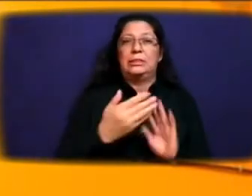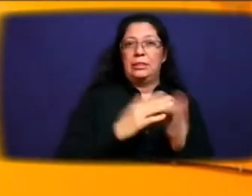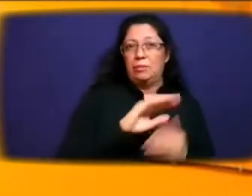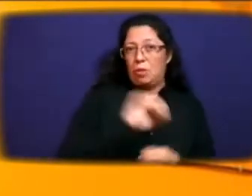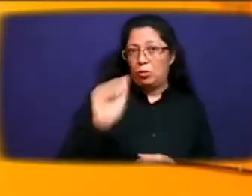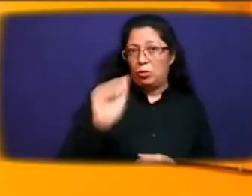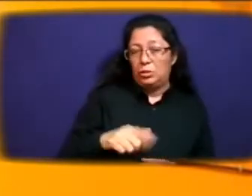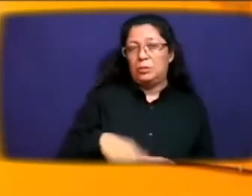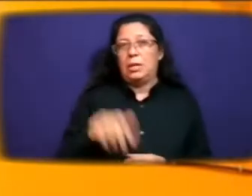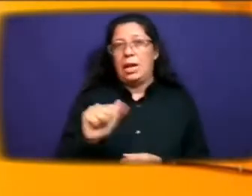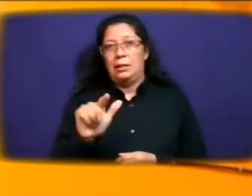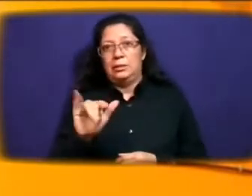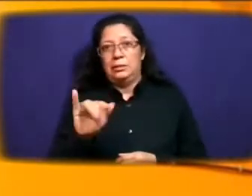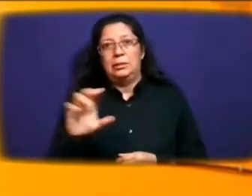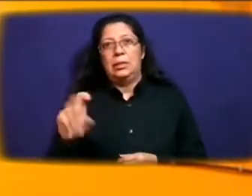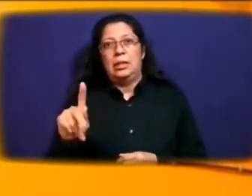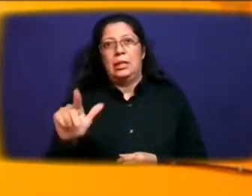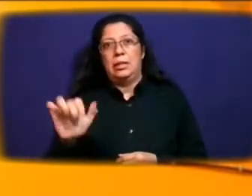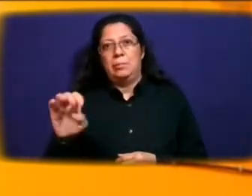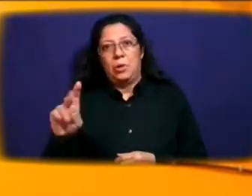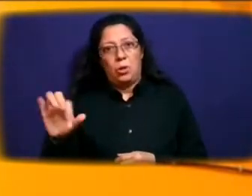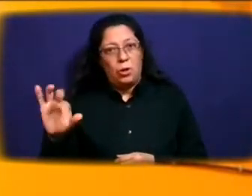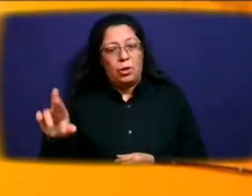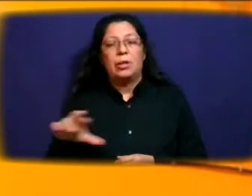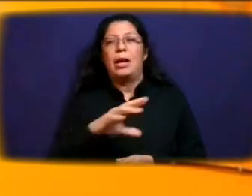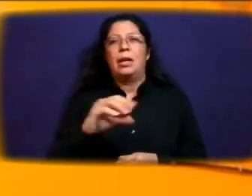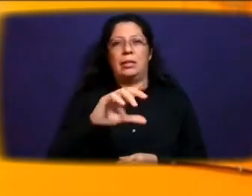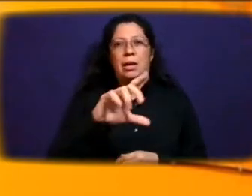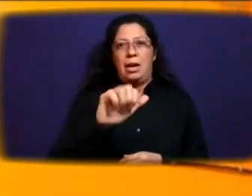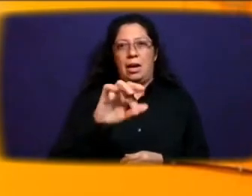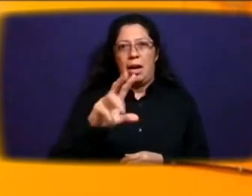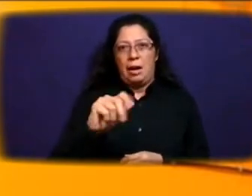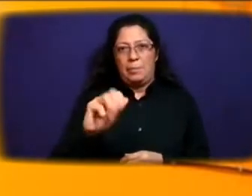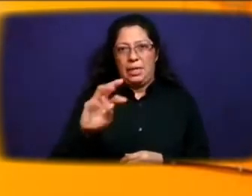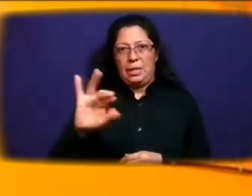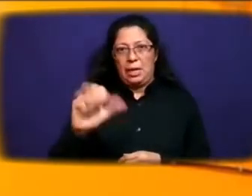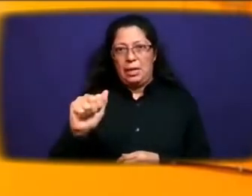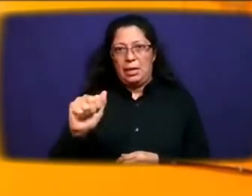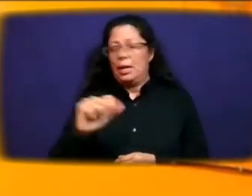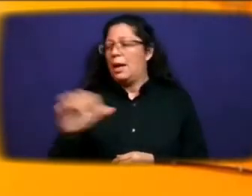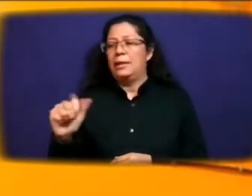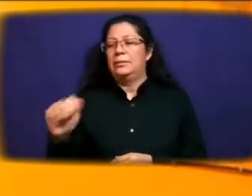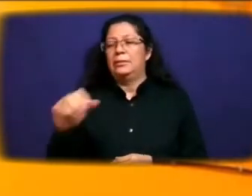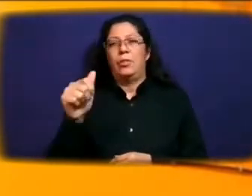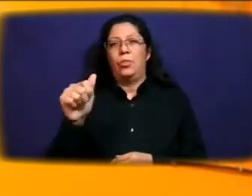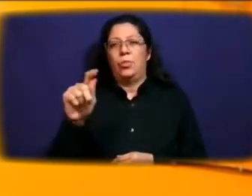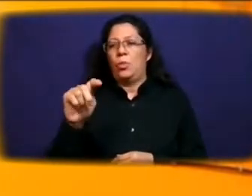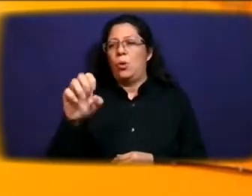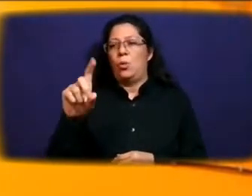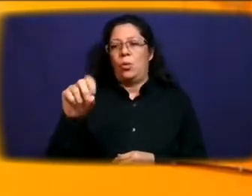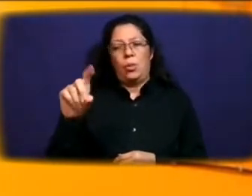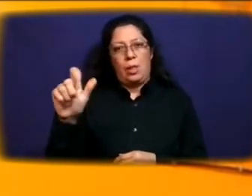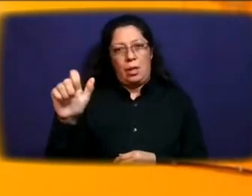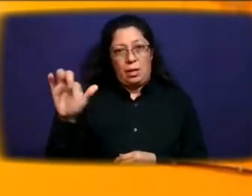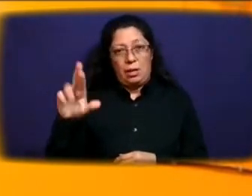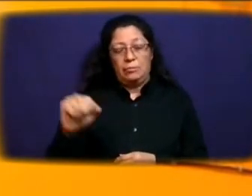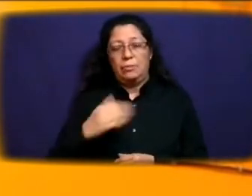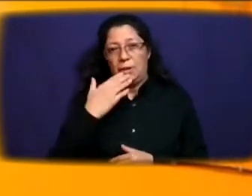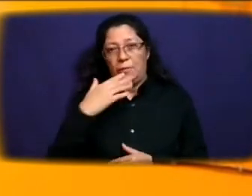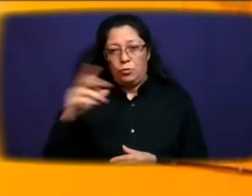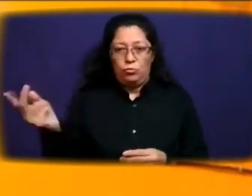Alice Kleberg Foundation, Katamiya Theater, and A Total Dar Productions. Thank you for joining us and enjoy the